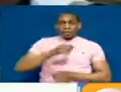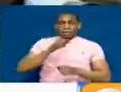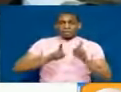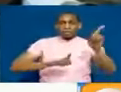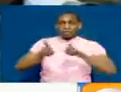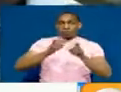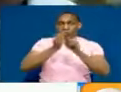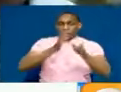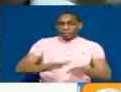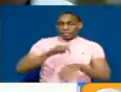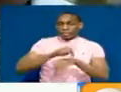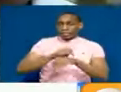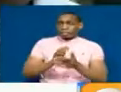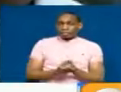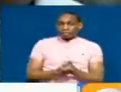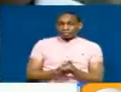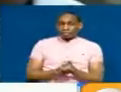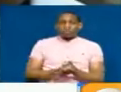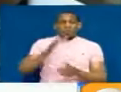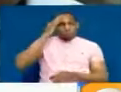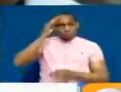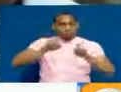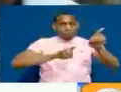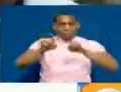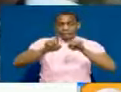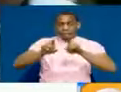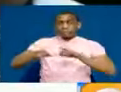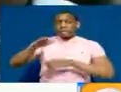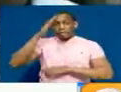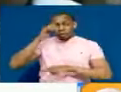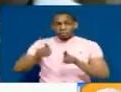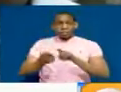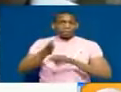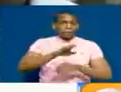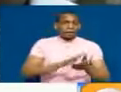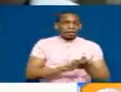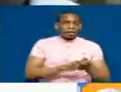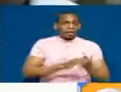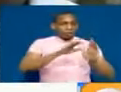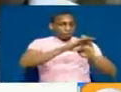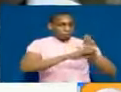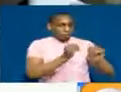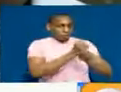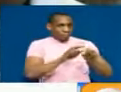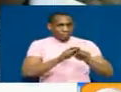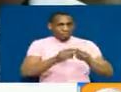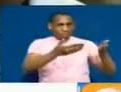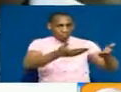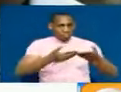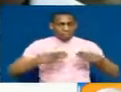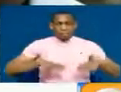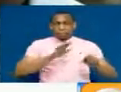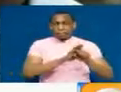our work is once we have a familiarization trip of somewhere, we'll go back and package and also bring more